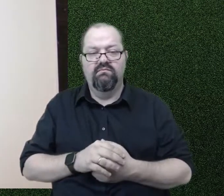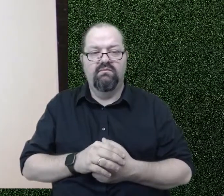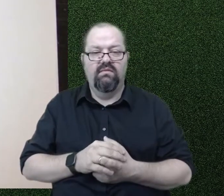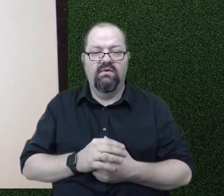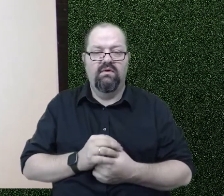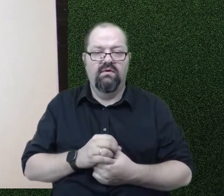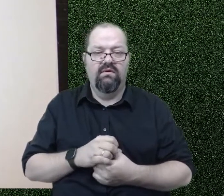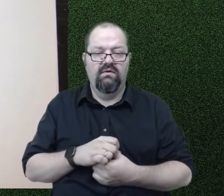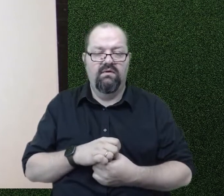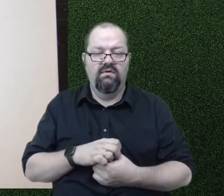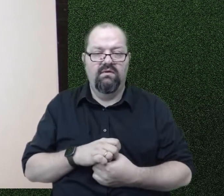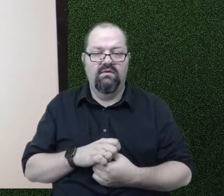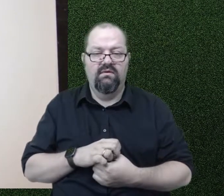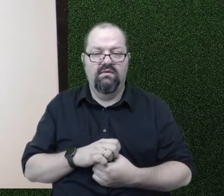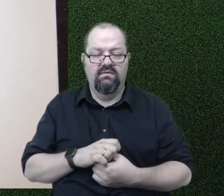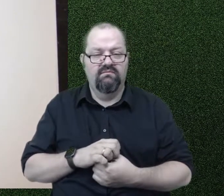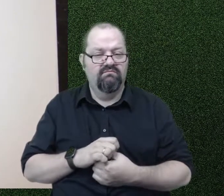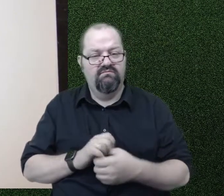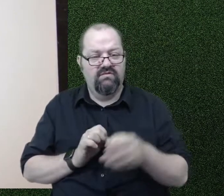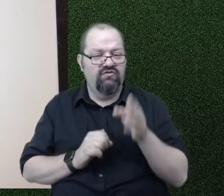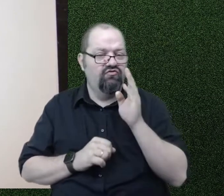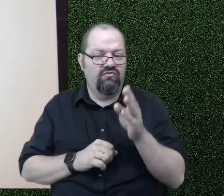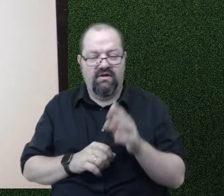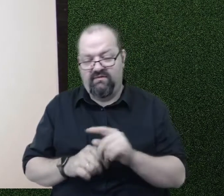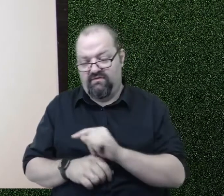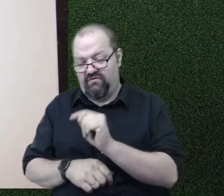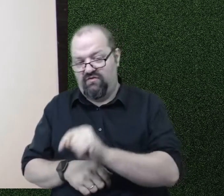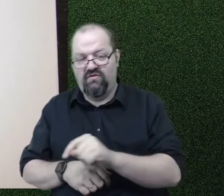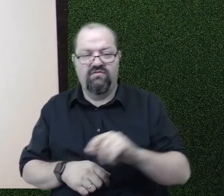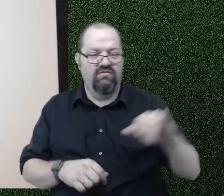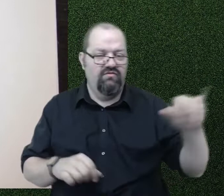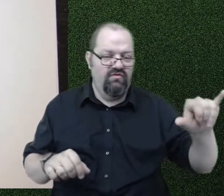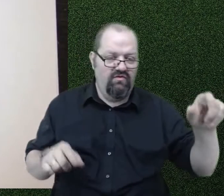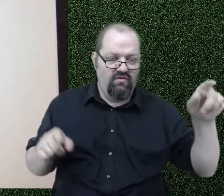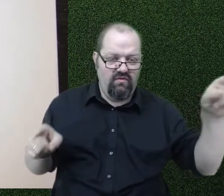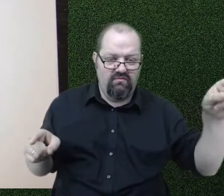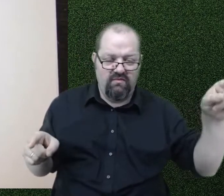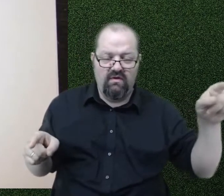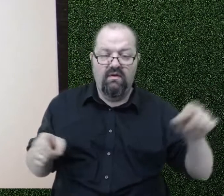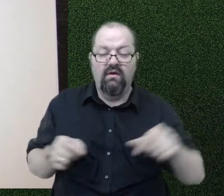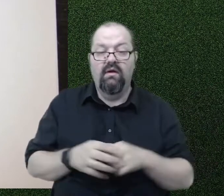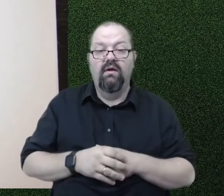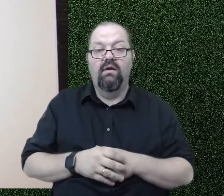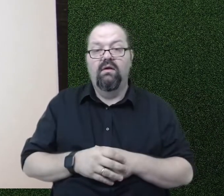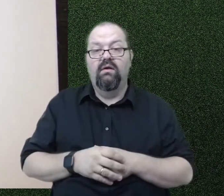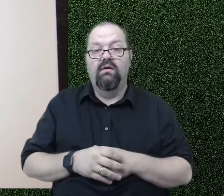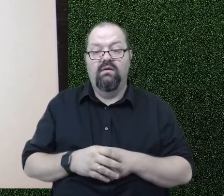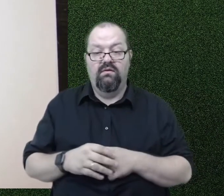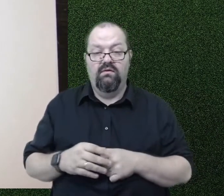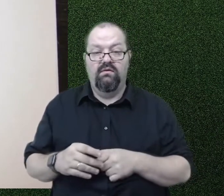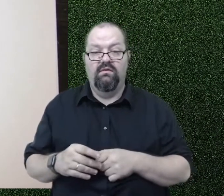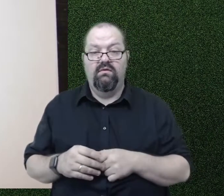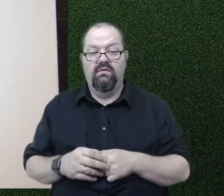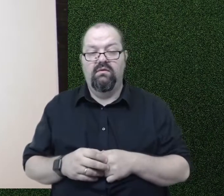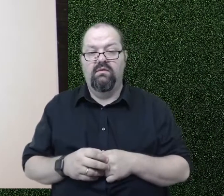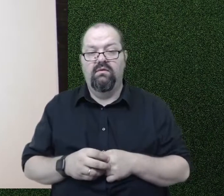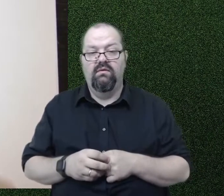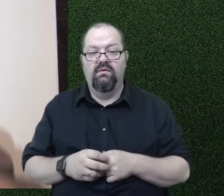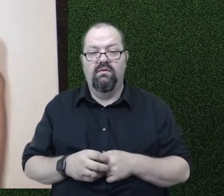I could go straight from Tulsa to New York. So this displacement plus this displacement equals this